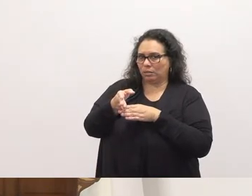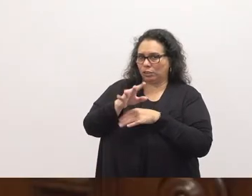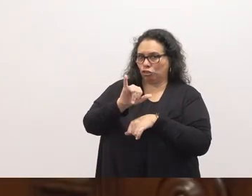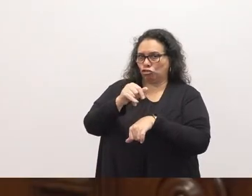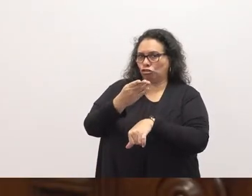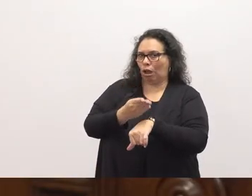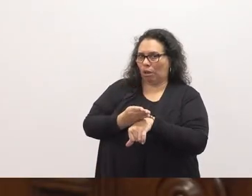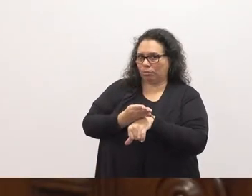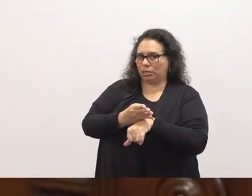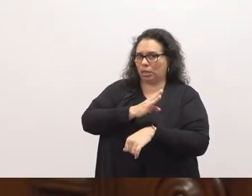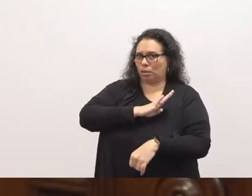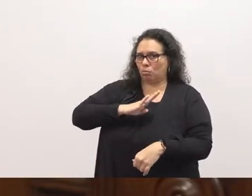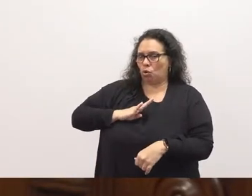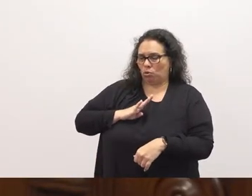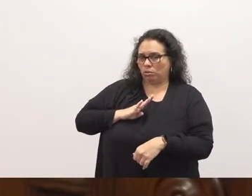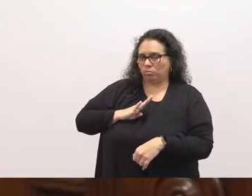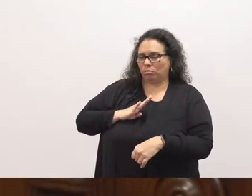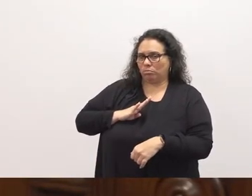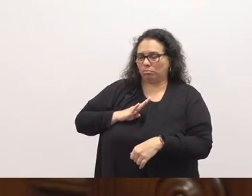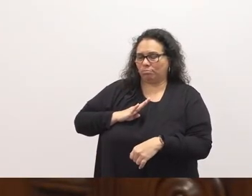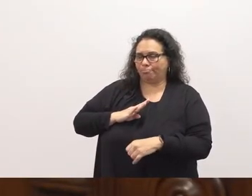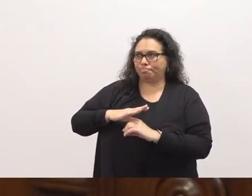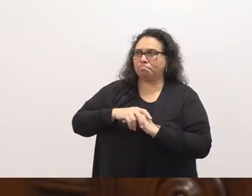jobs of the board,